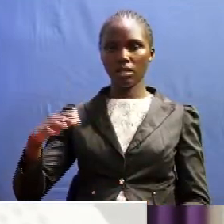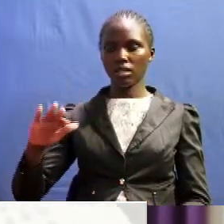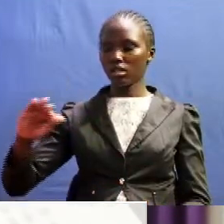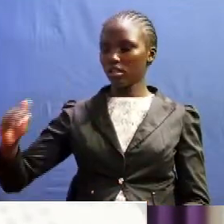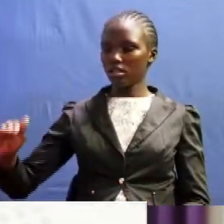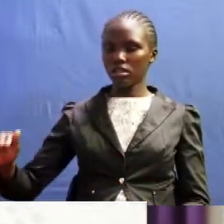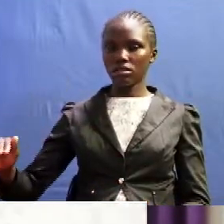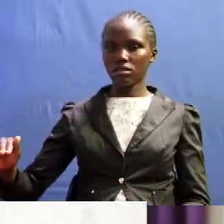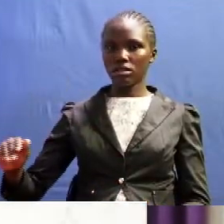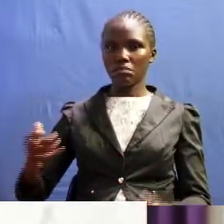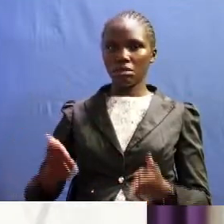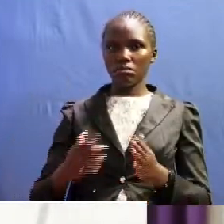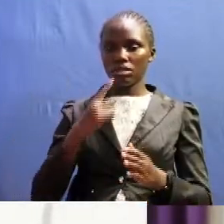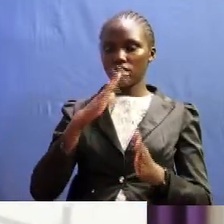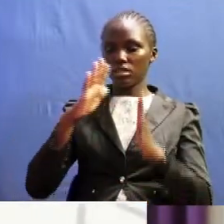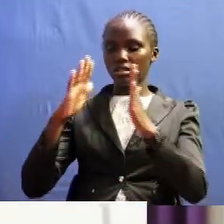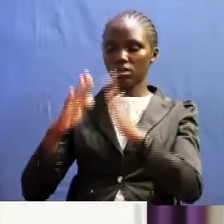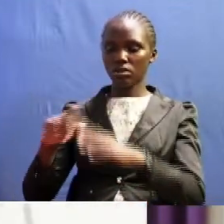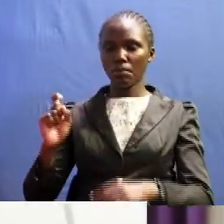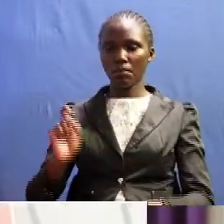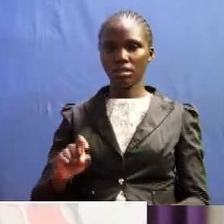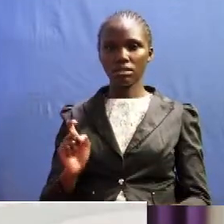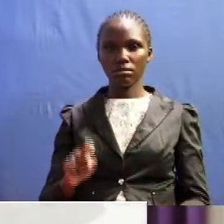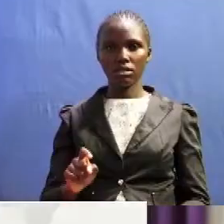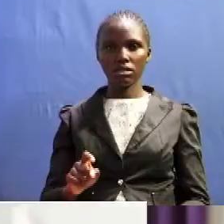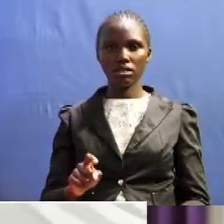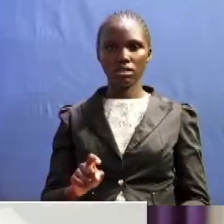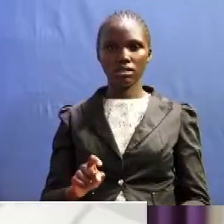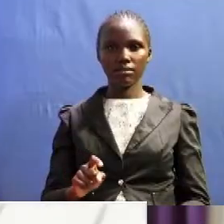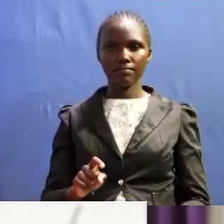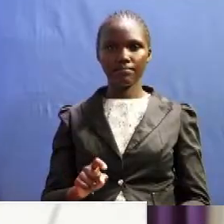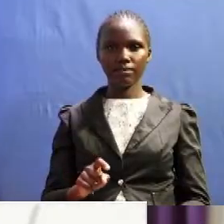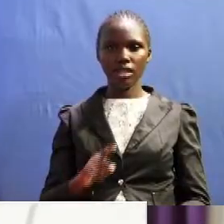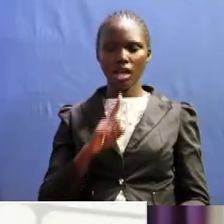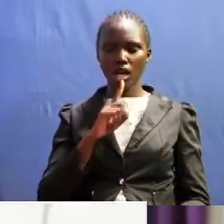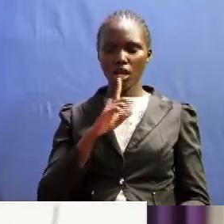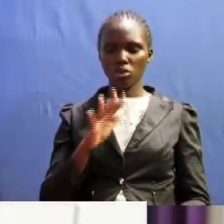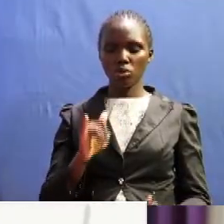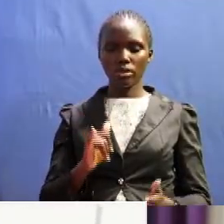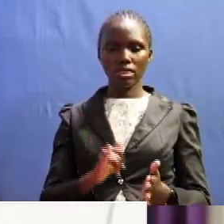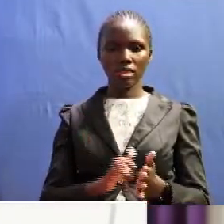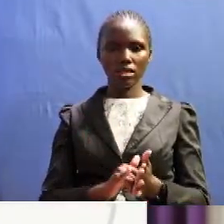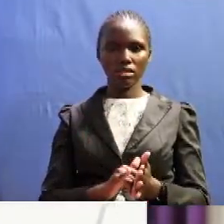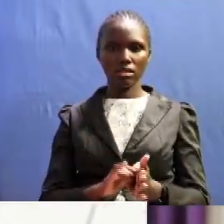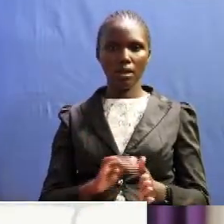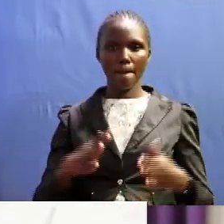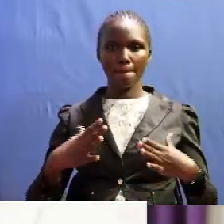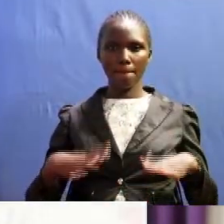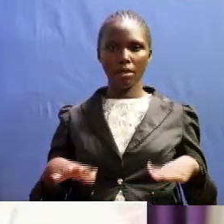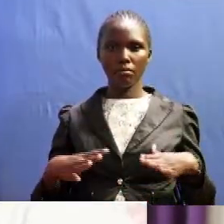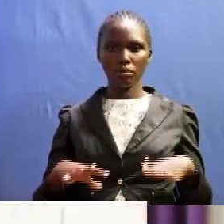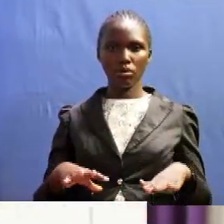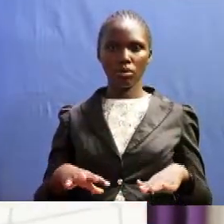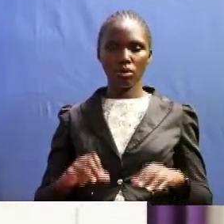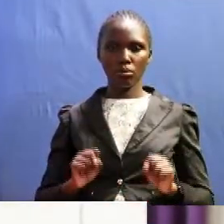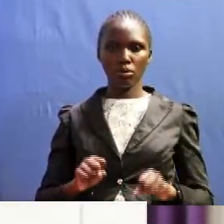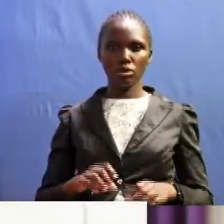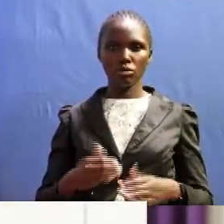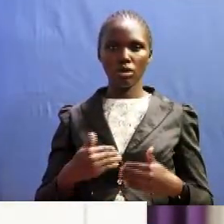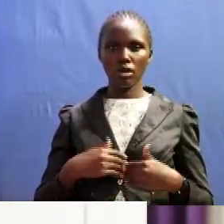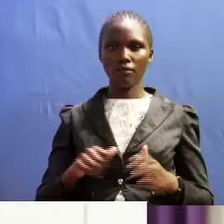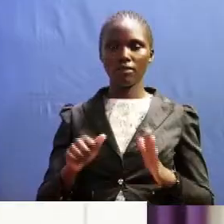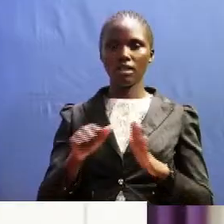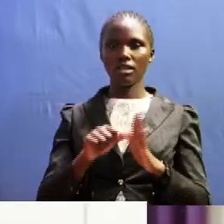county, kule state house, lazima muhakikishe ya kwamba ni watu ambao wako na